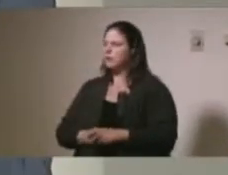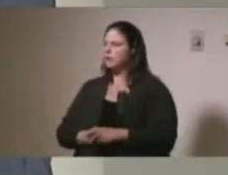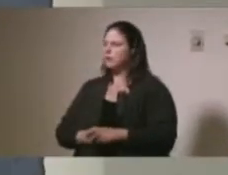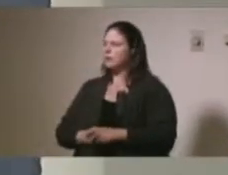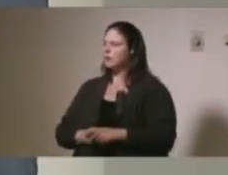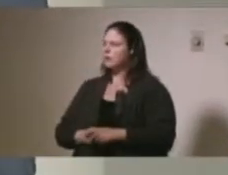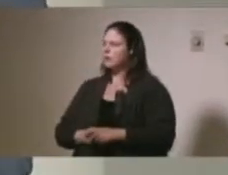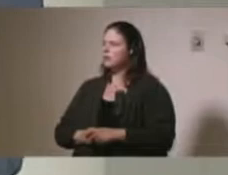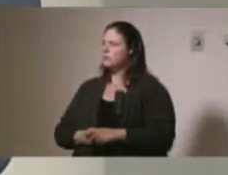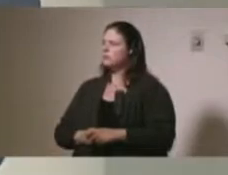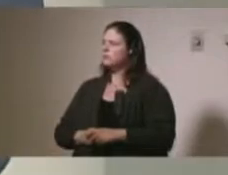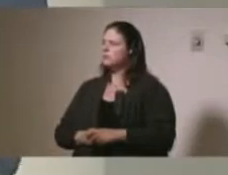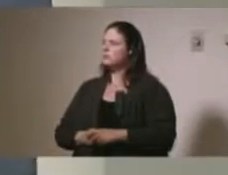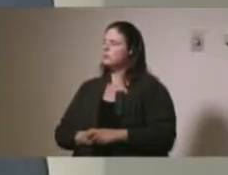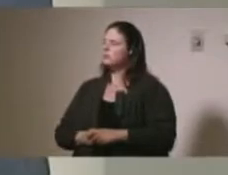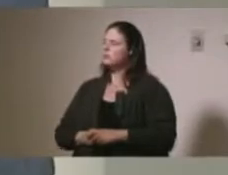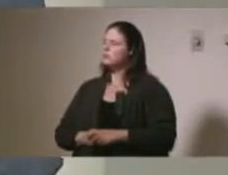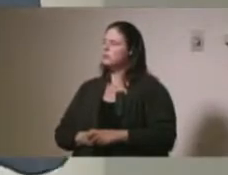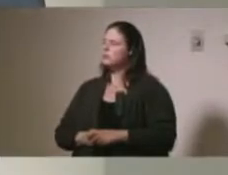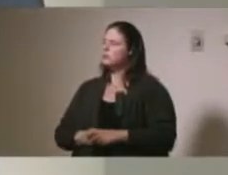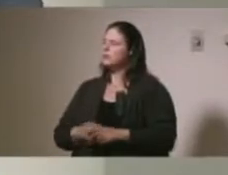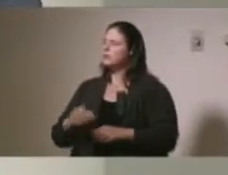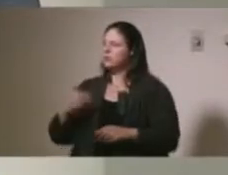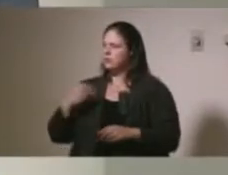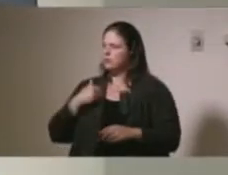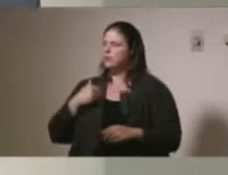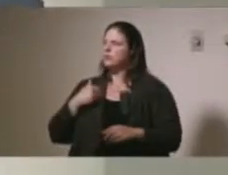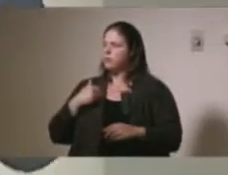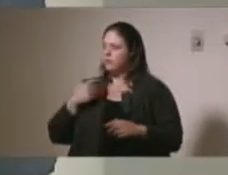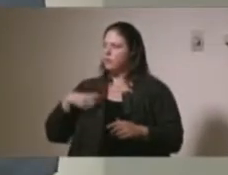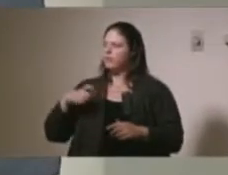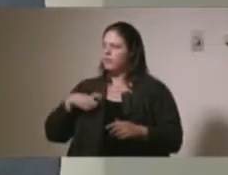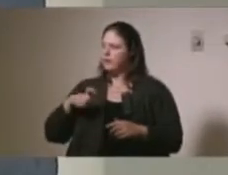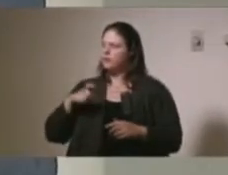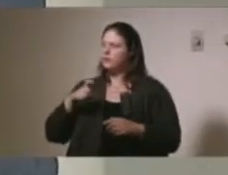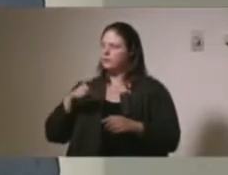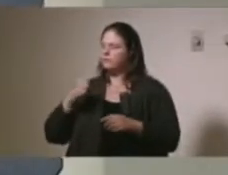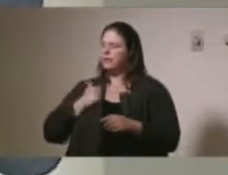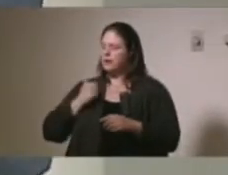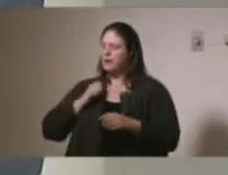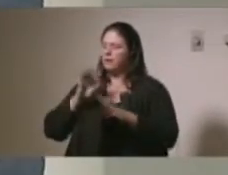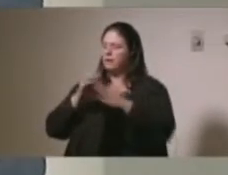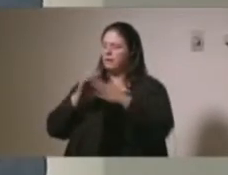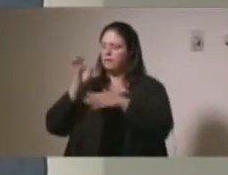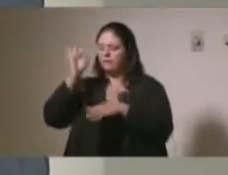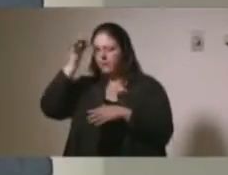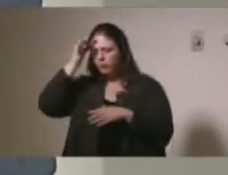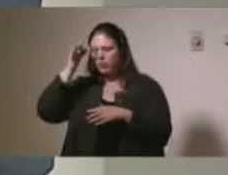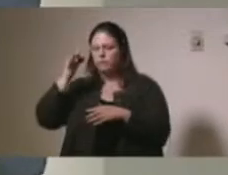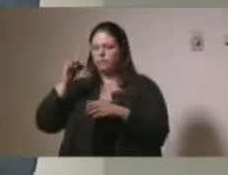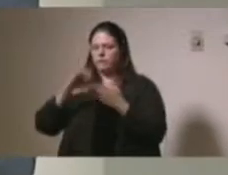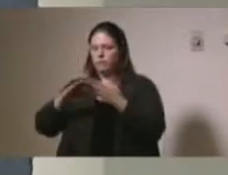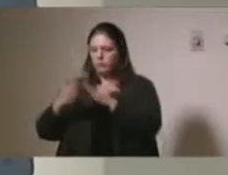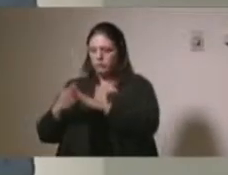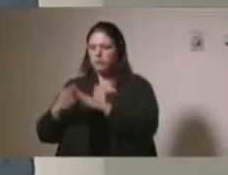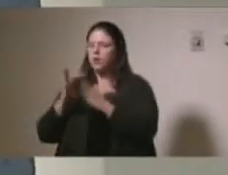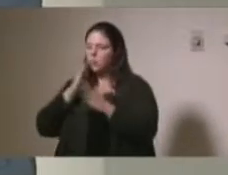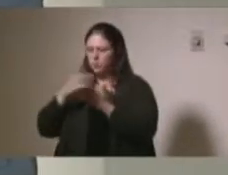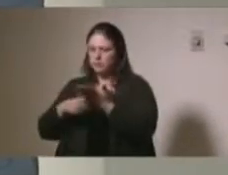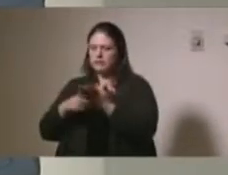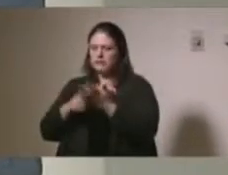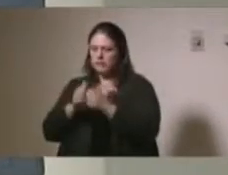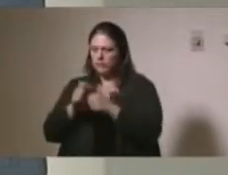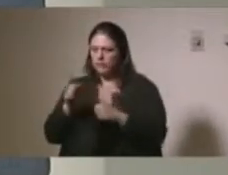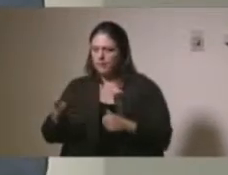of the Canadian Federation of Municipalities, and we'll be discussing with them. Yesterday, we